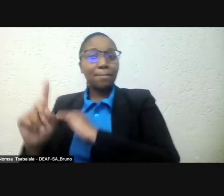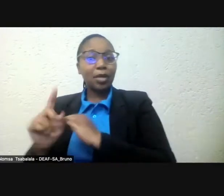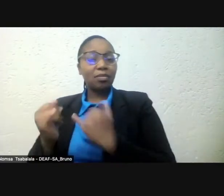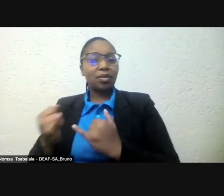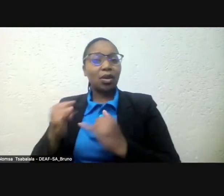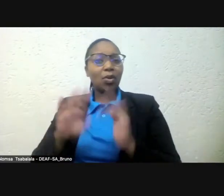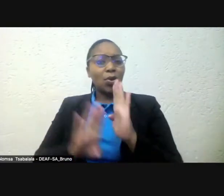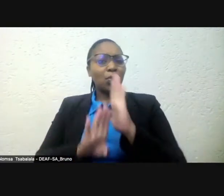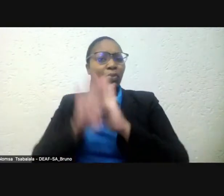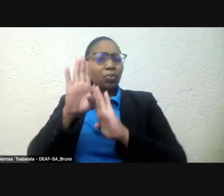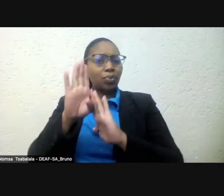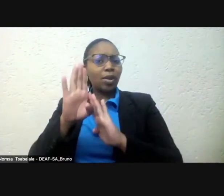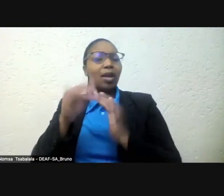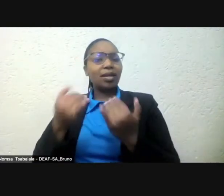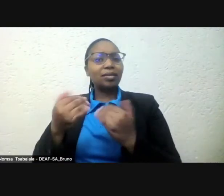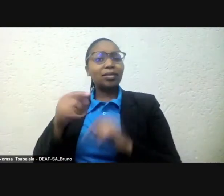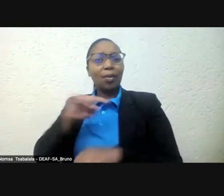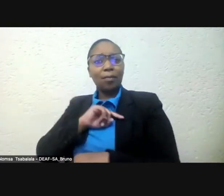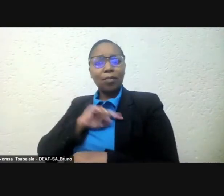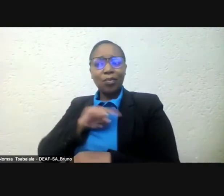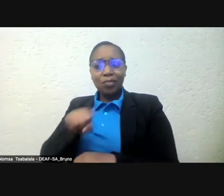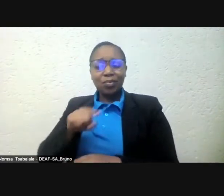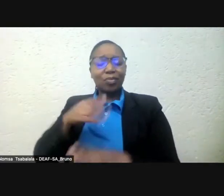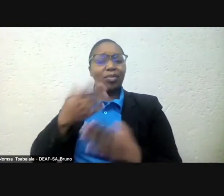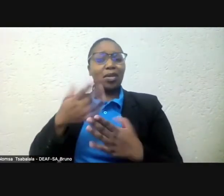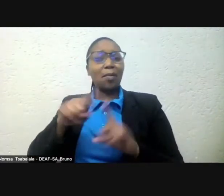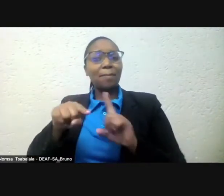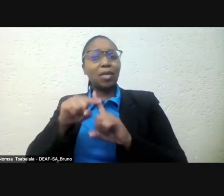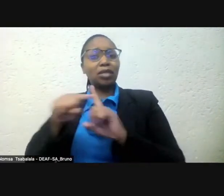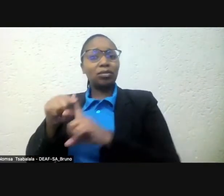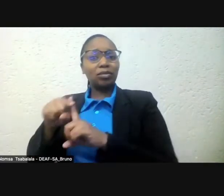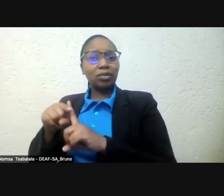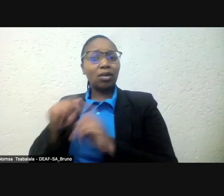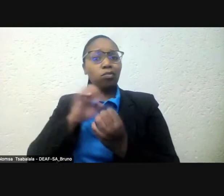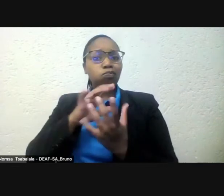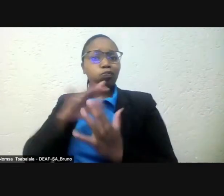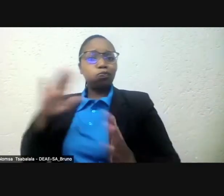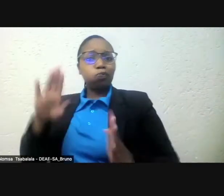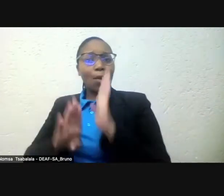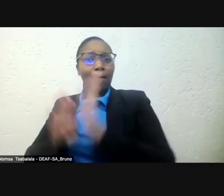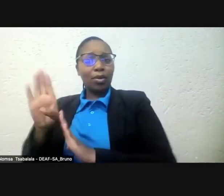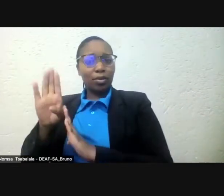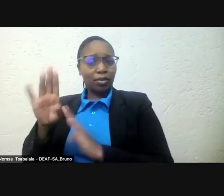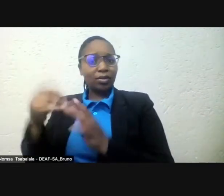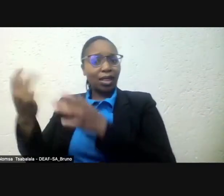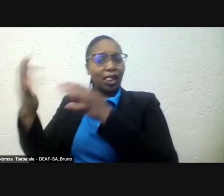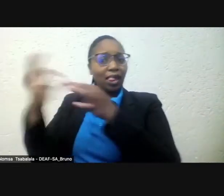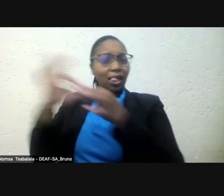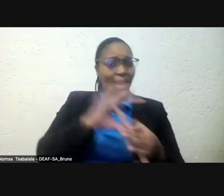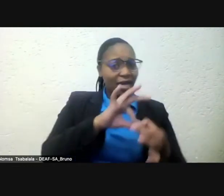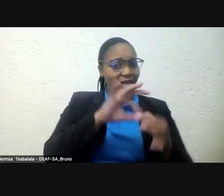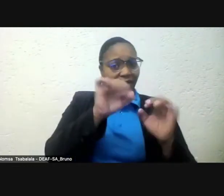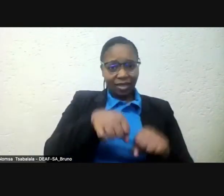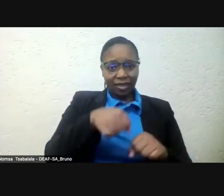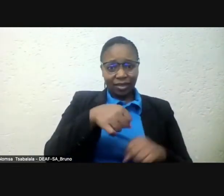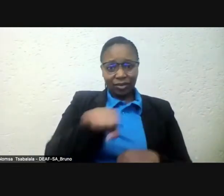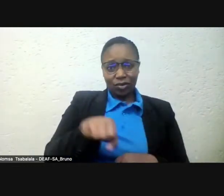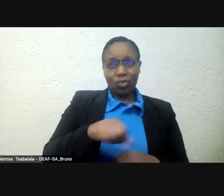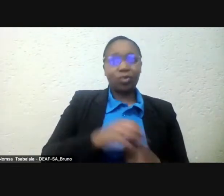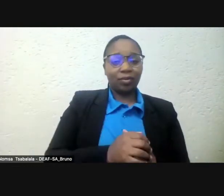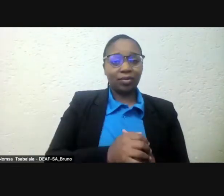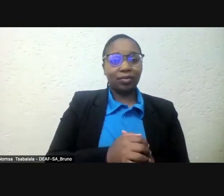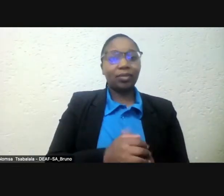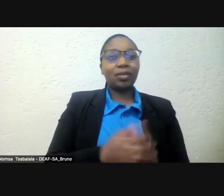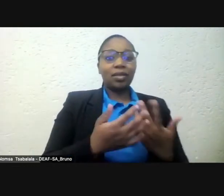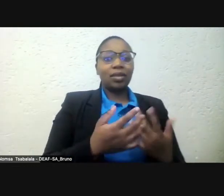as percentages of positive cases, given that the cases are rising so much faster? As infections among children were